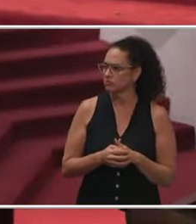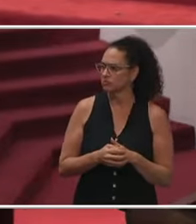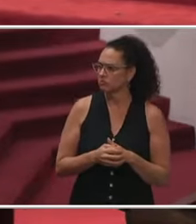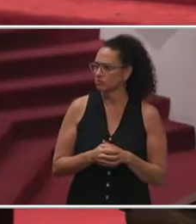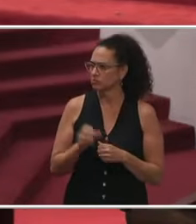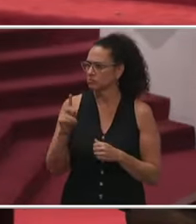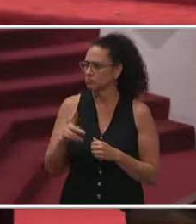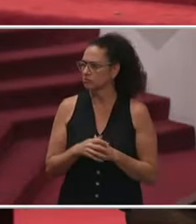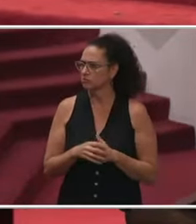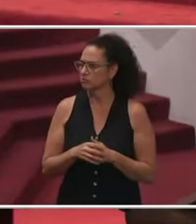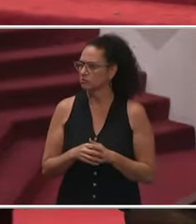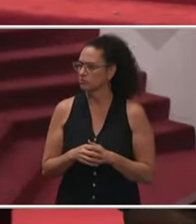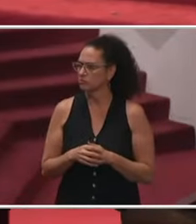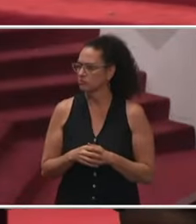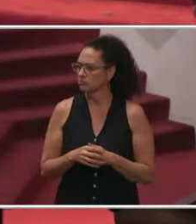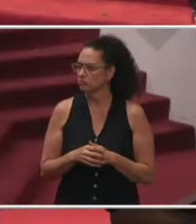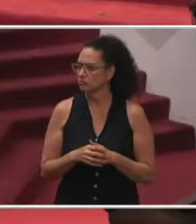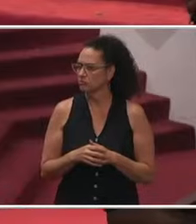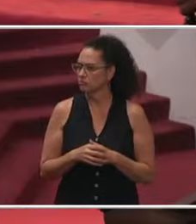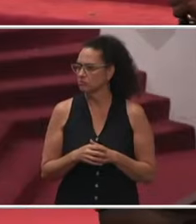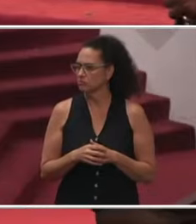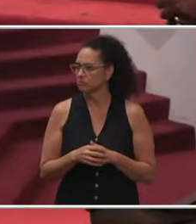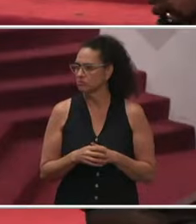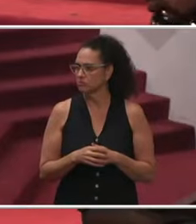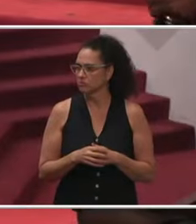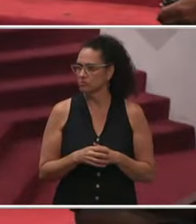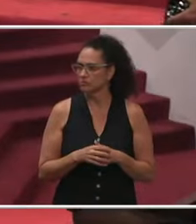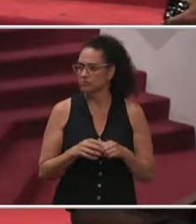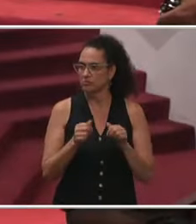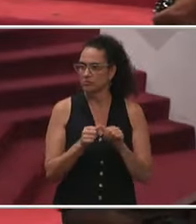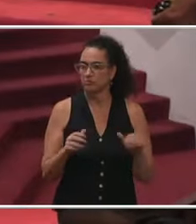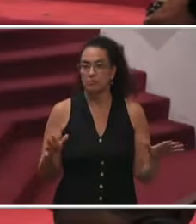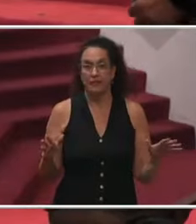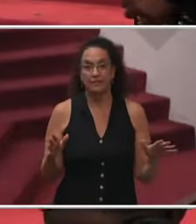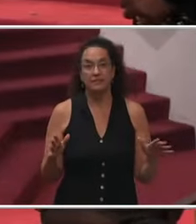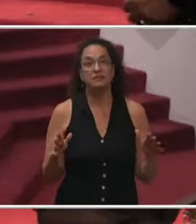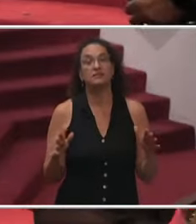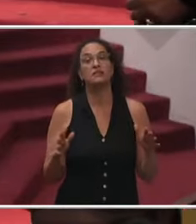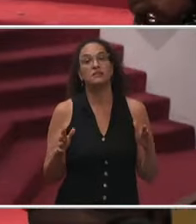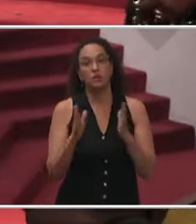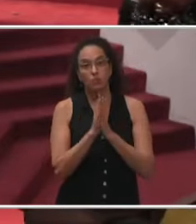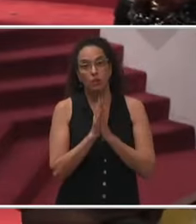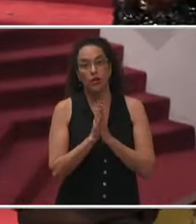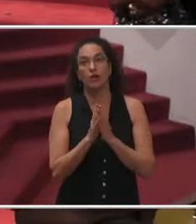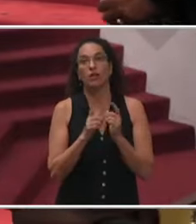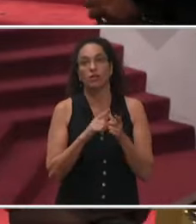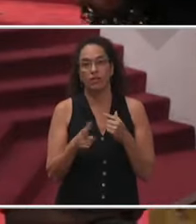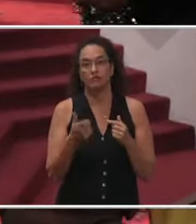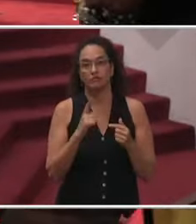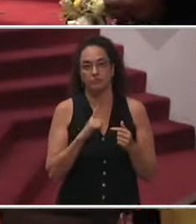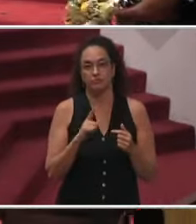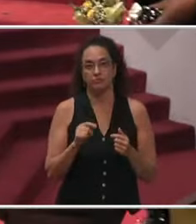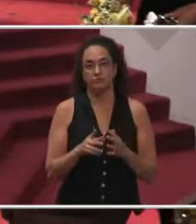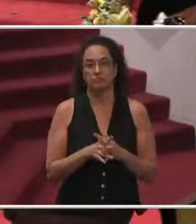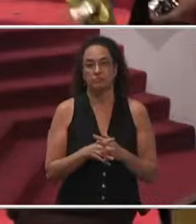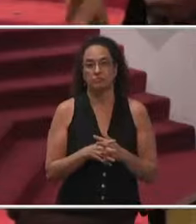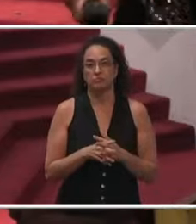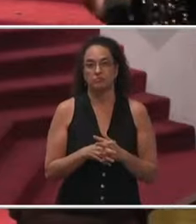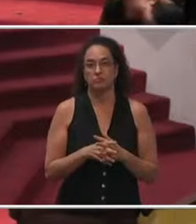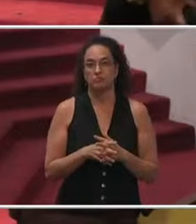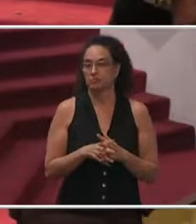Okay? So, benediction. Blessing, benediction, then turn it back over to me. All right, please put the camera